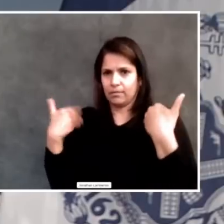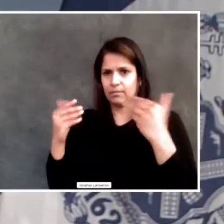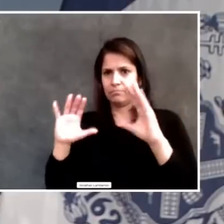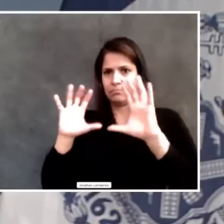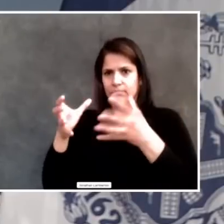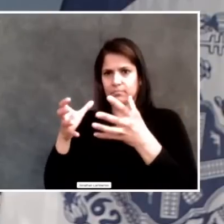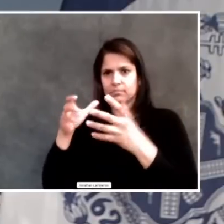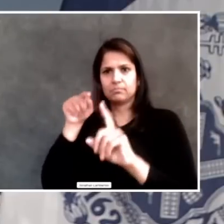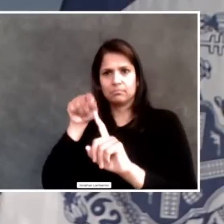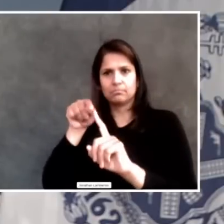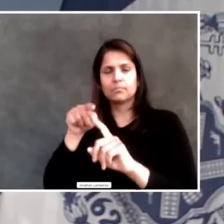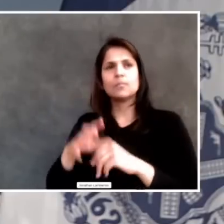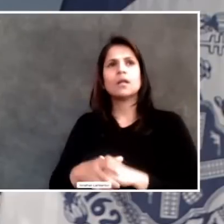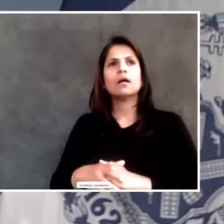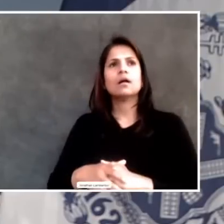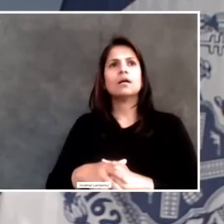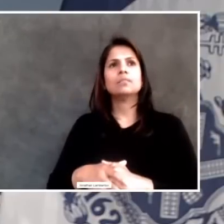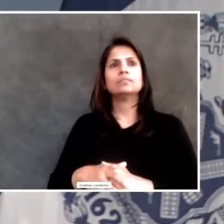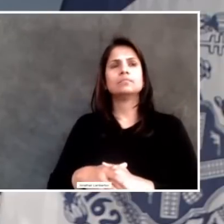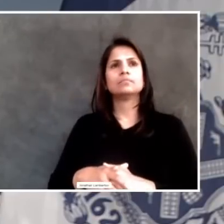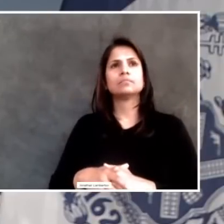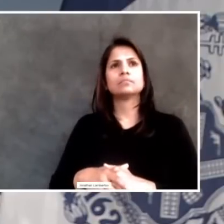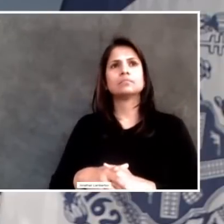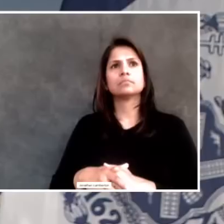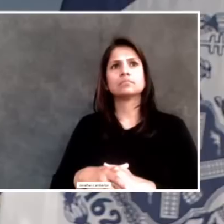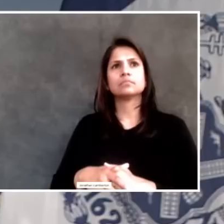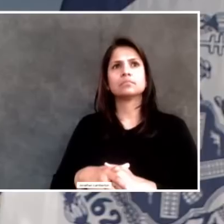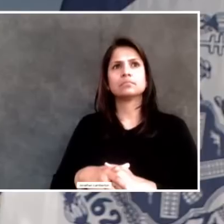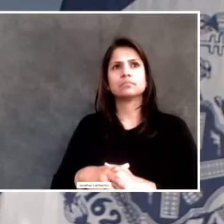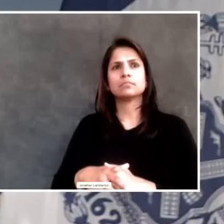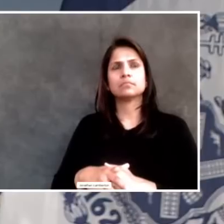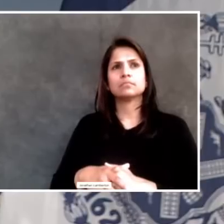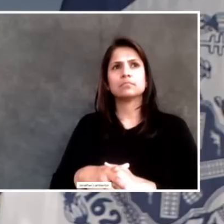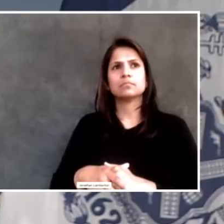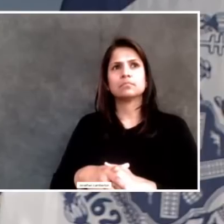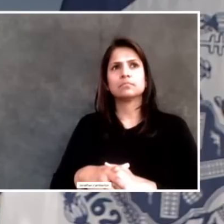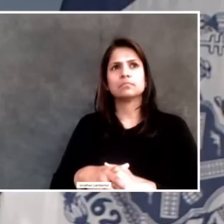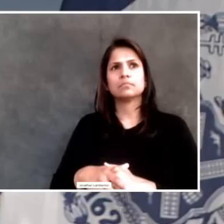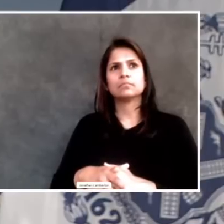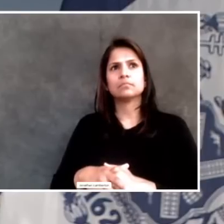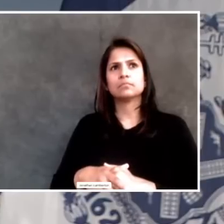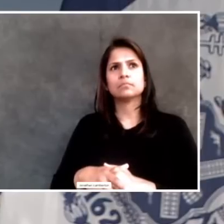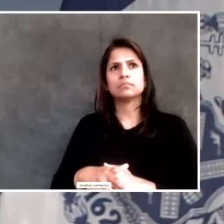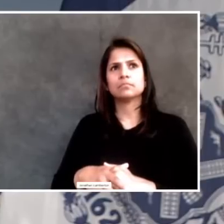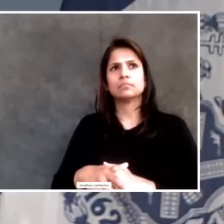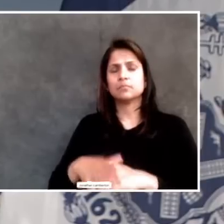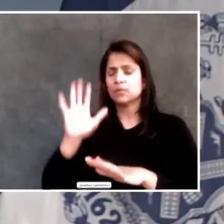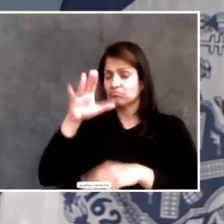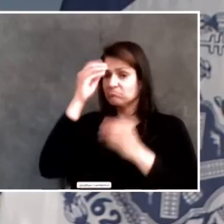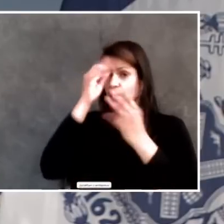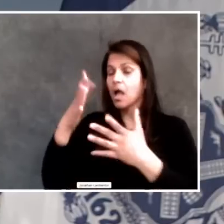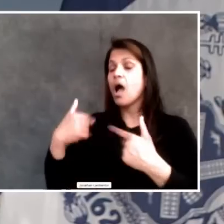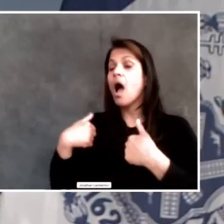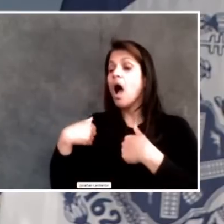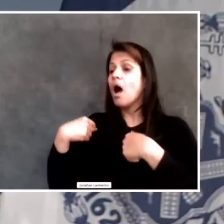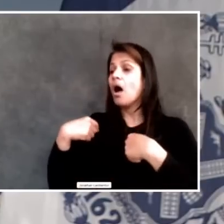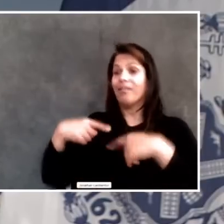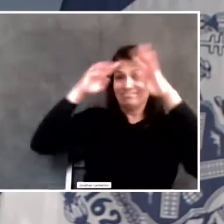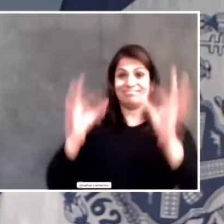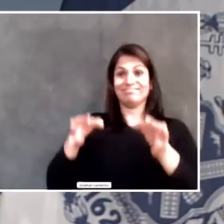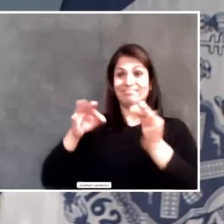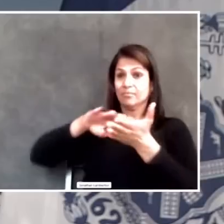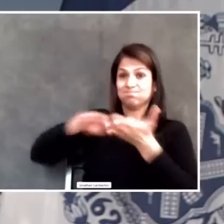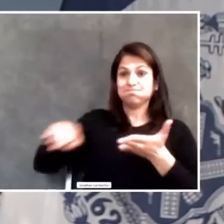serious healthcare conditions. We want to be very careful about any human being, even if it's someone who happens to be an inmate